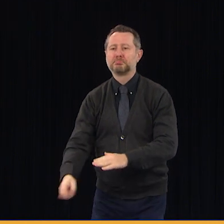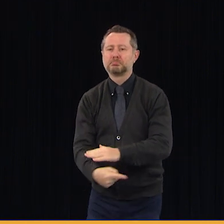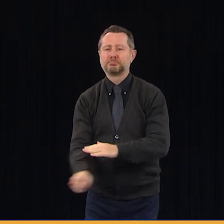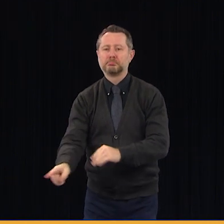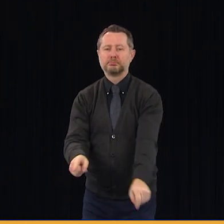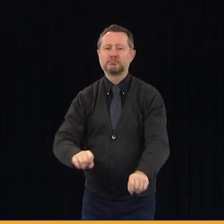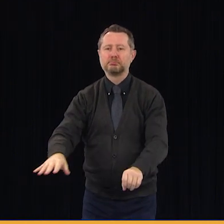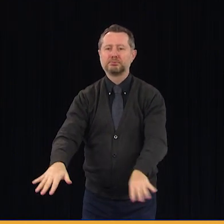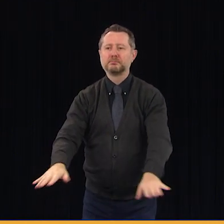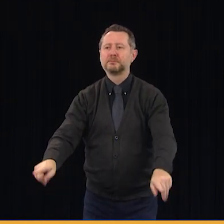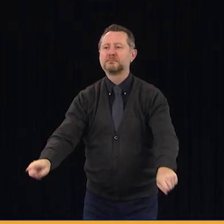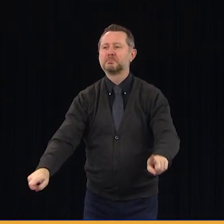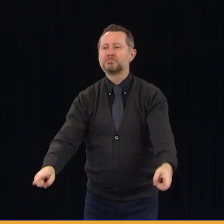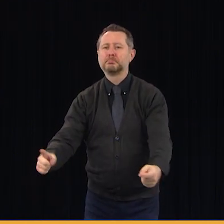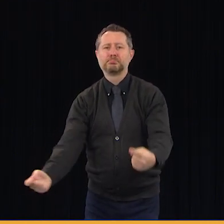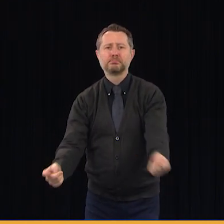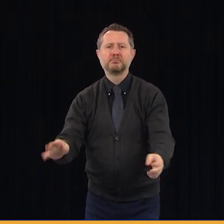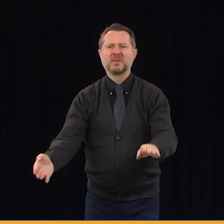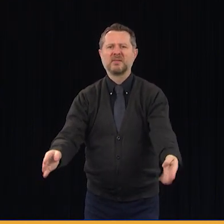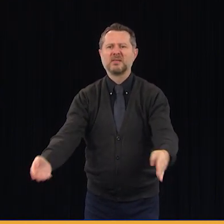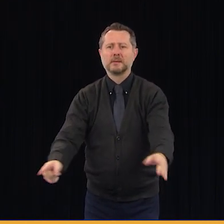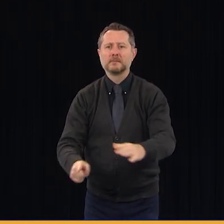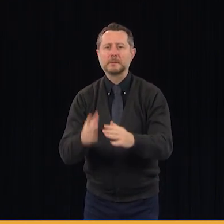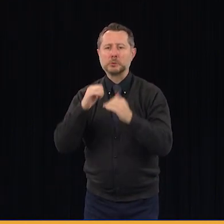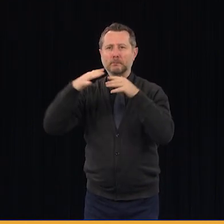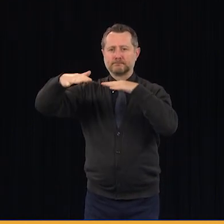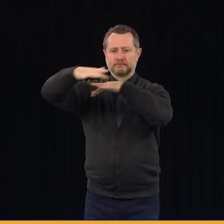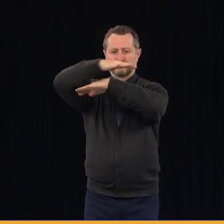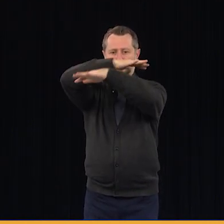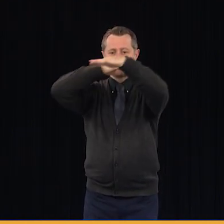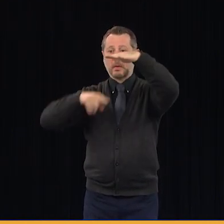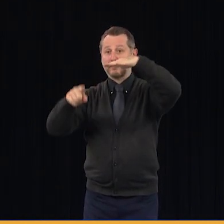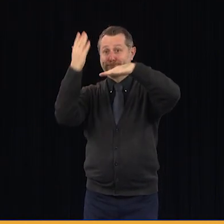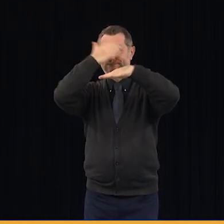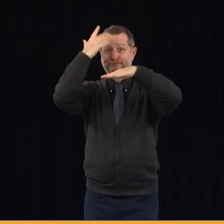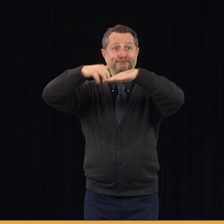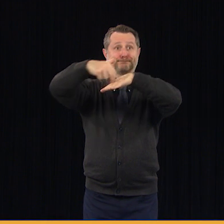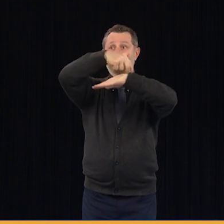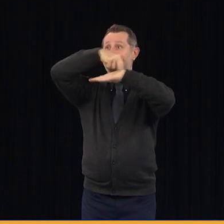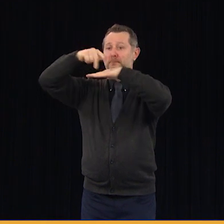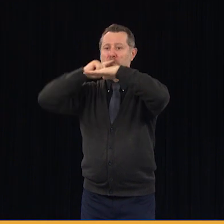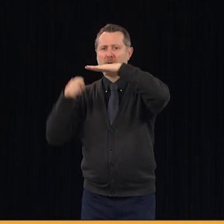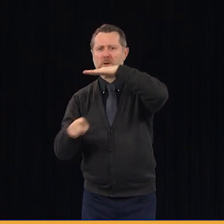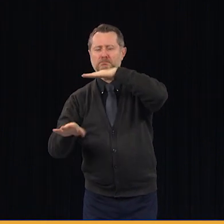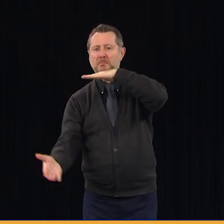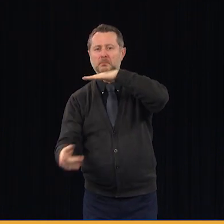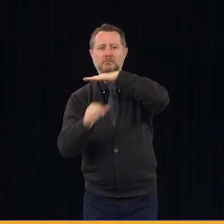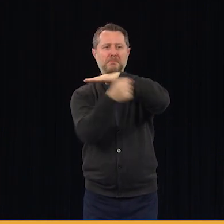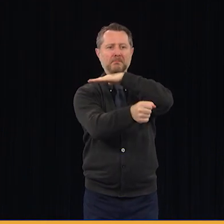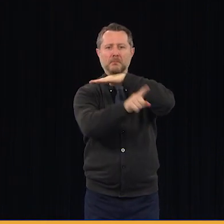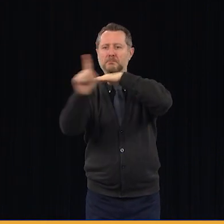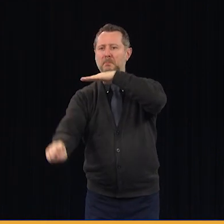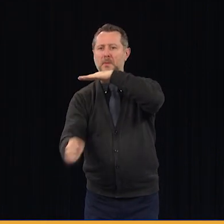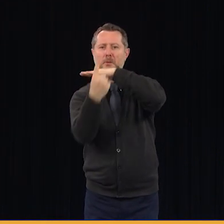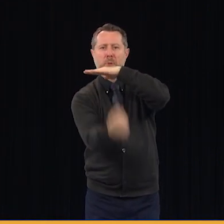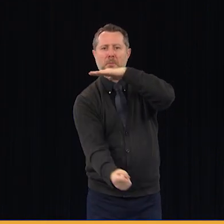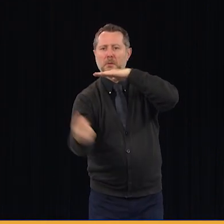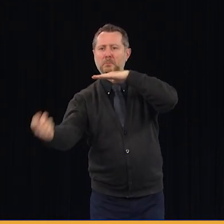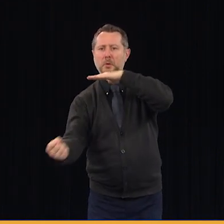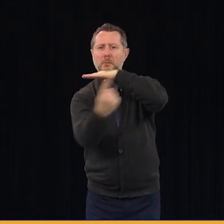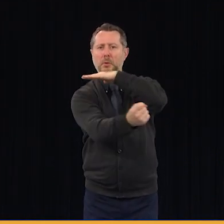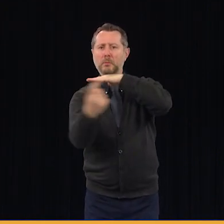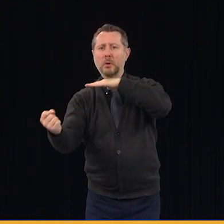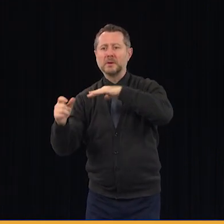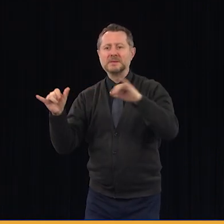through society with the same randomness, the same evil that we saw on 9/11.